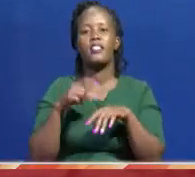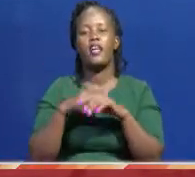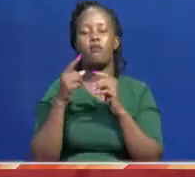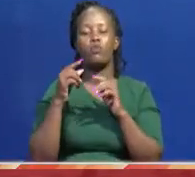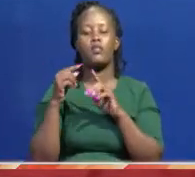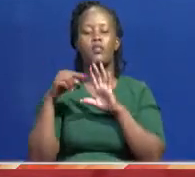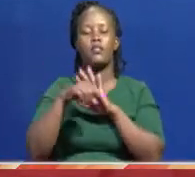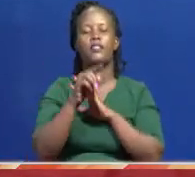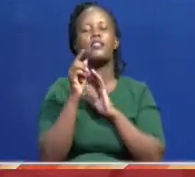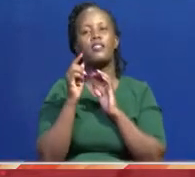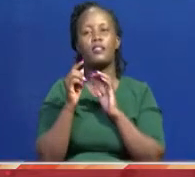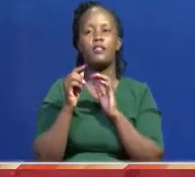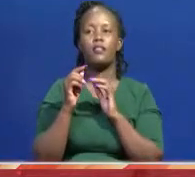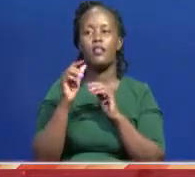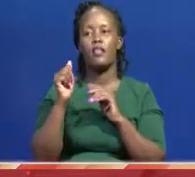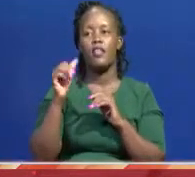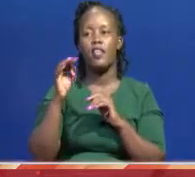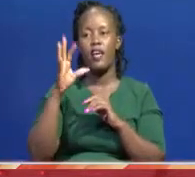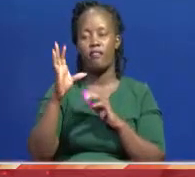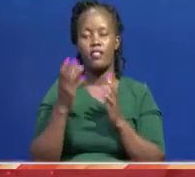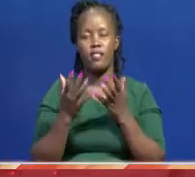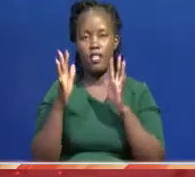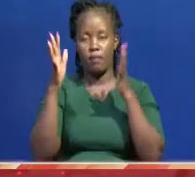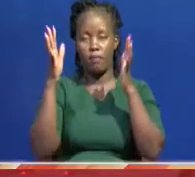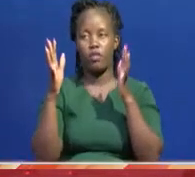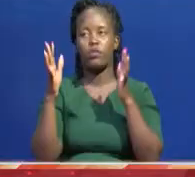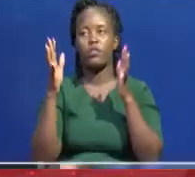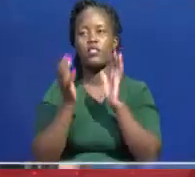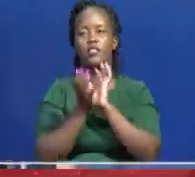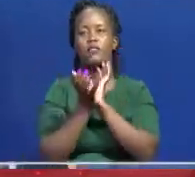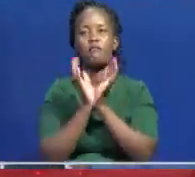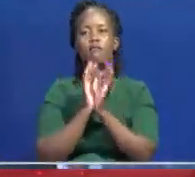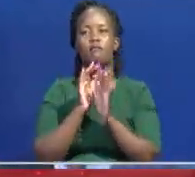anniversary celebrations at the Nyayo National Stadium.